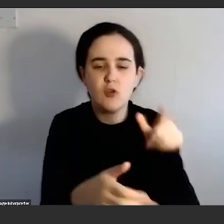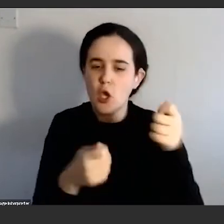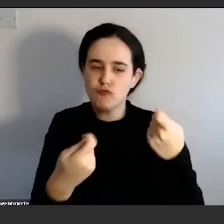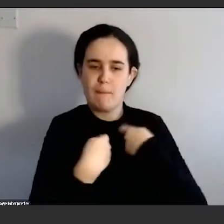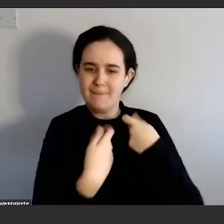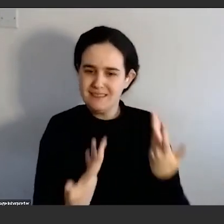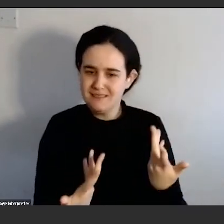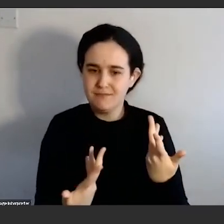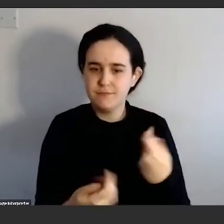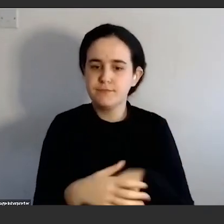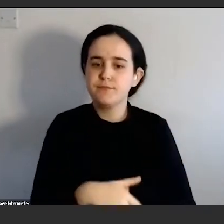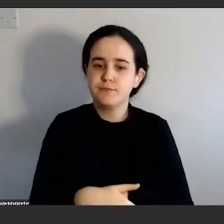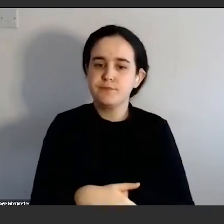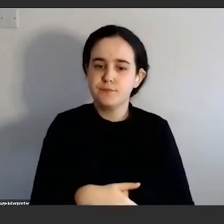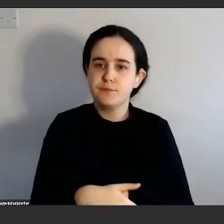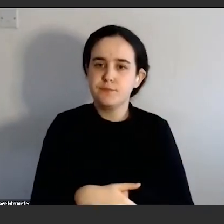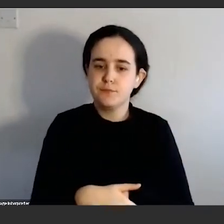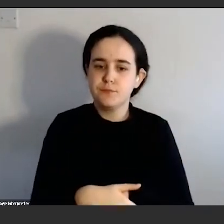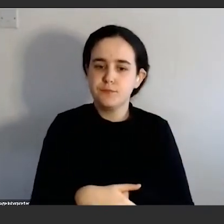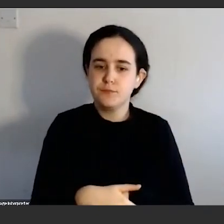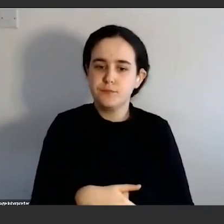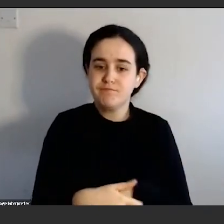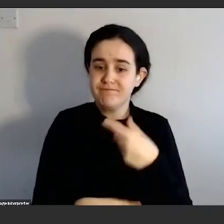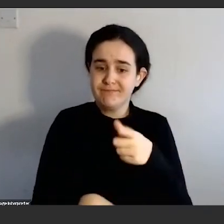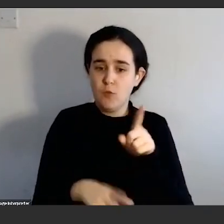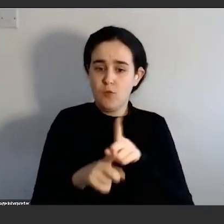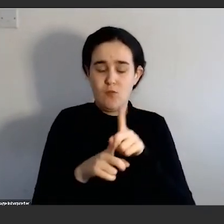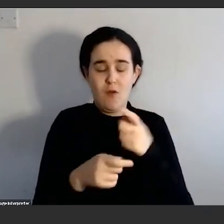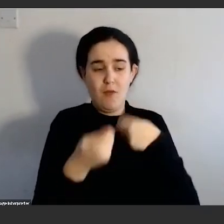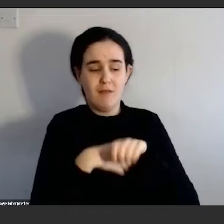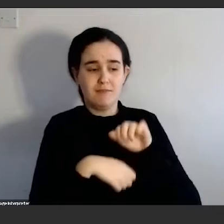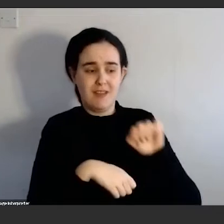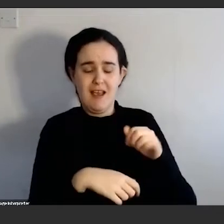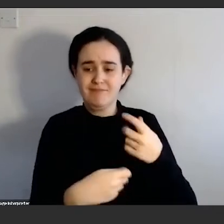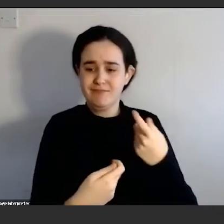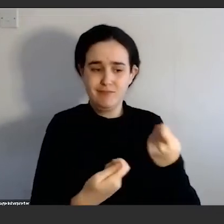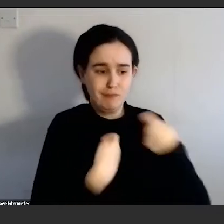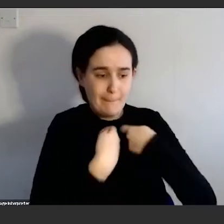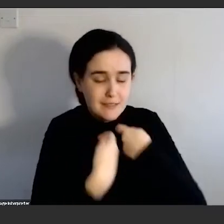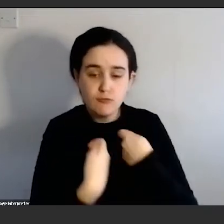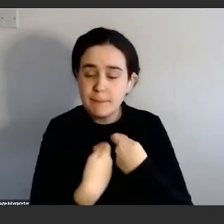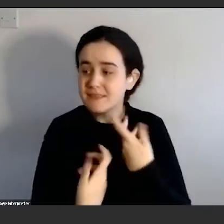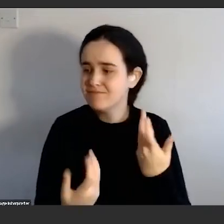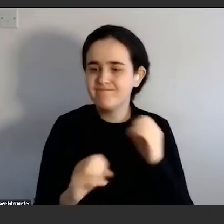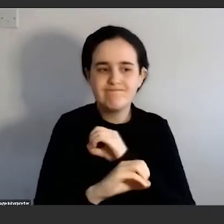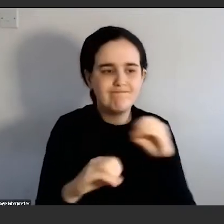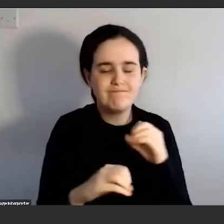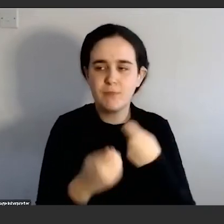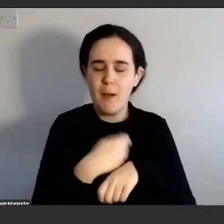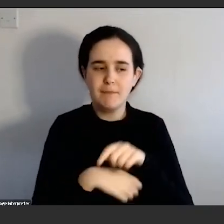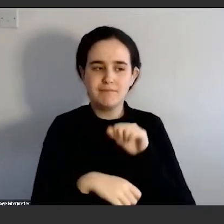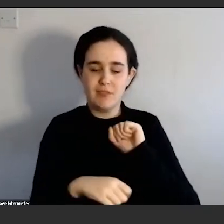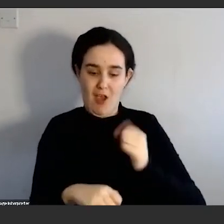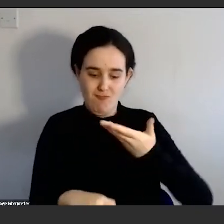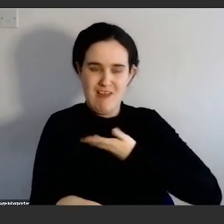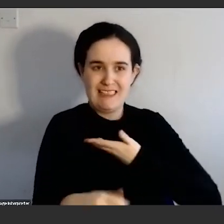death. And they may face, as we've heard, barriers of poor access, low awareness, negative attitudes in healthcare